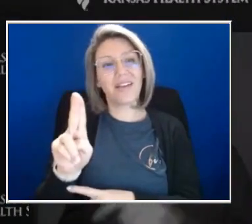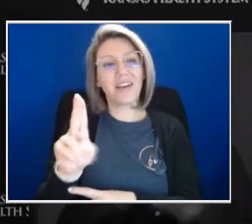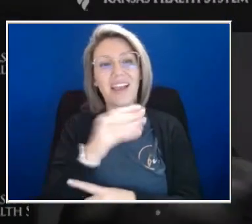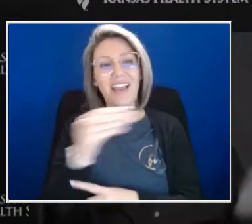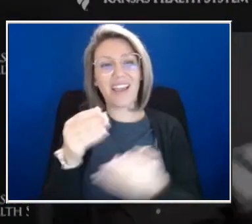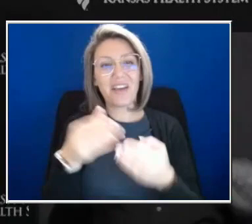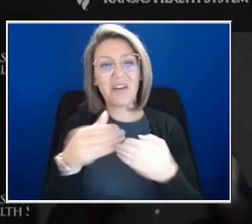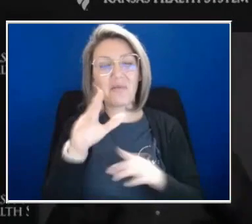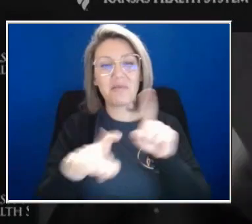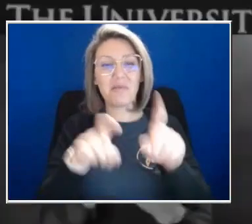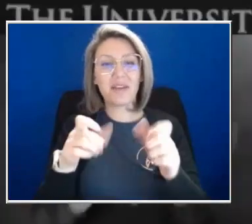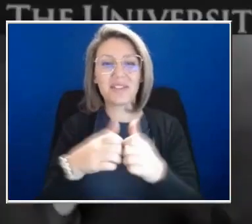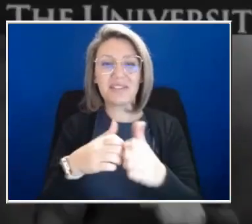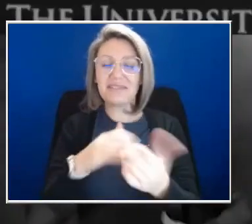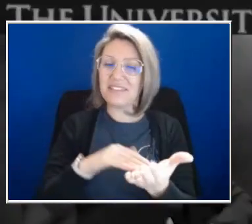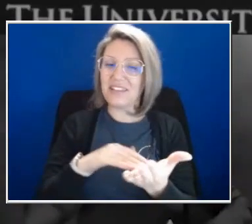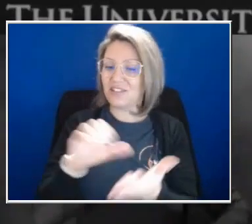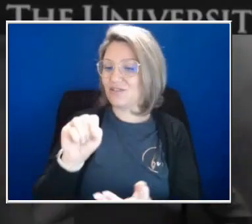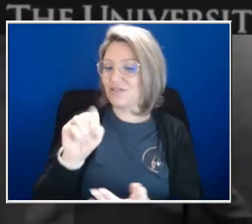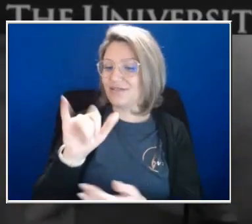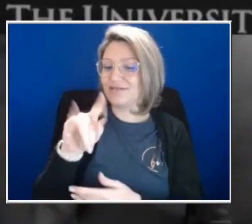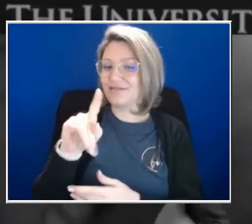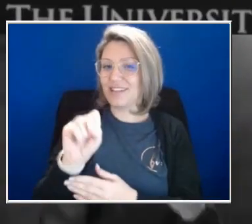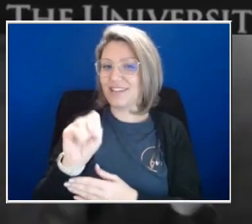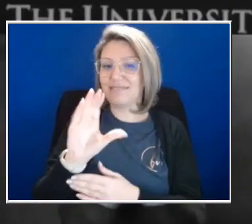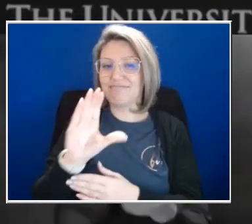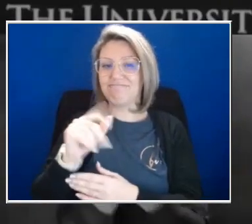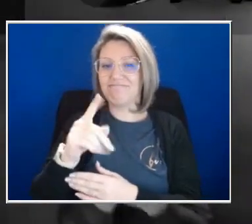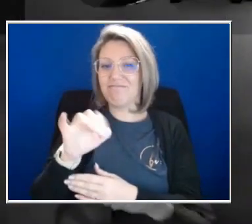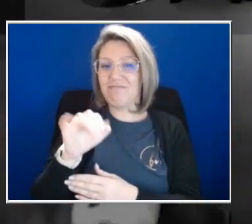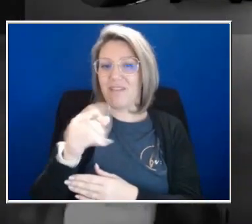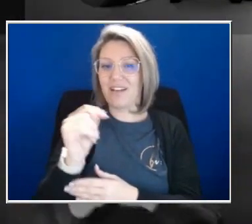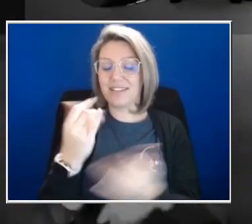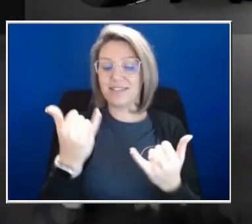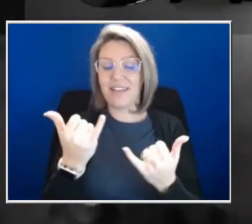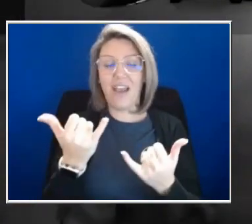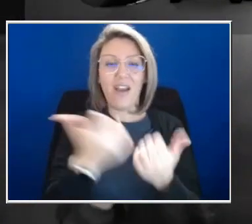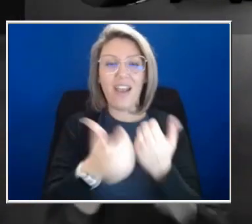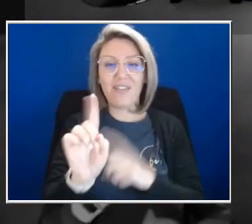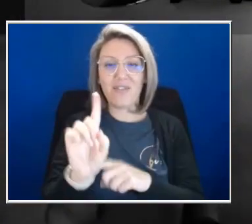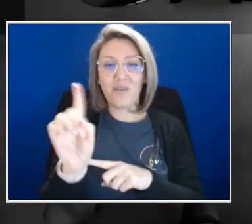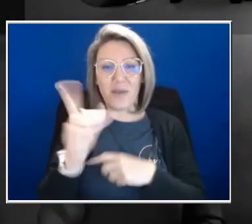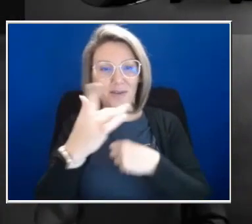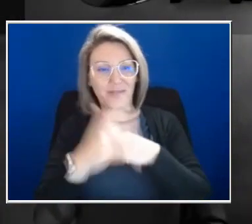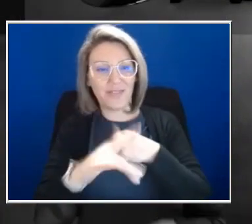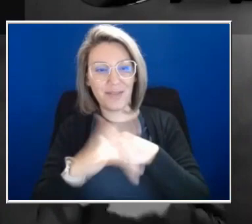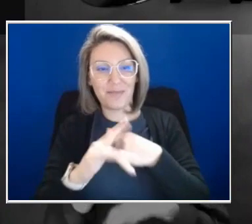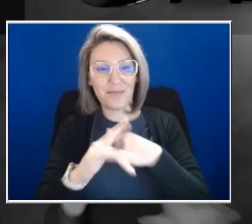Mics with Dr. Stites podcast. Now, everywhere podcasts are available.